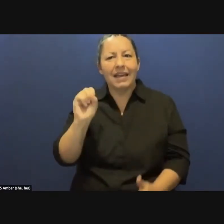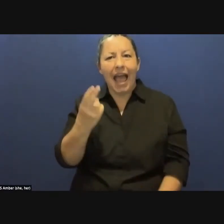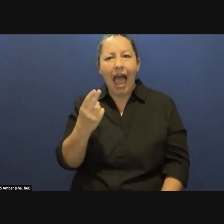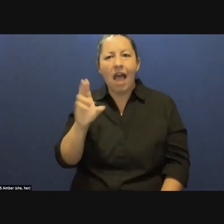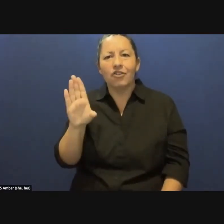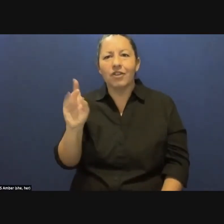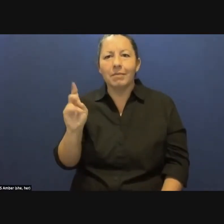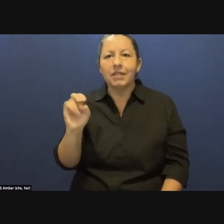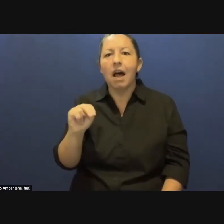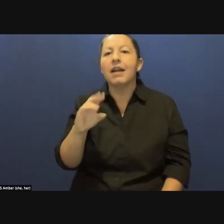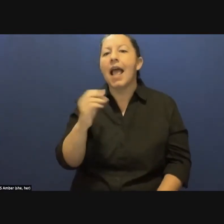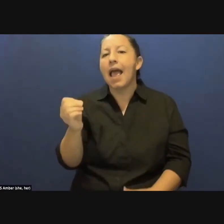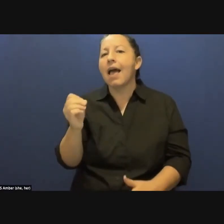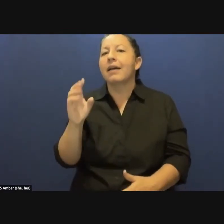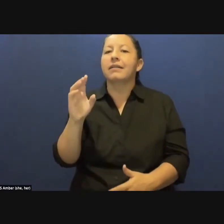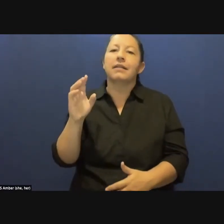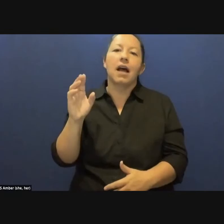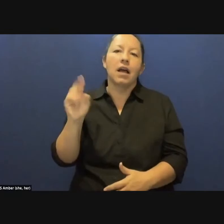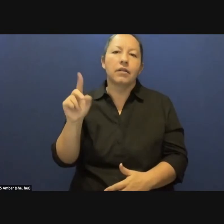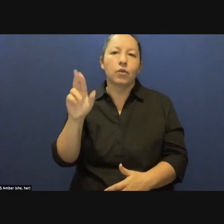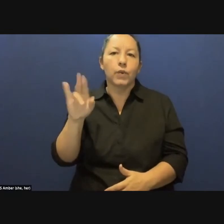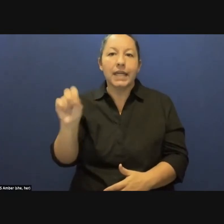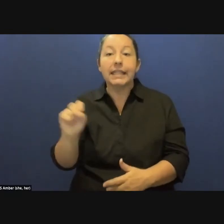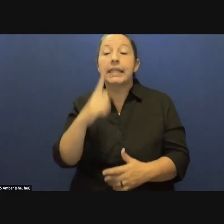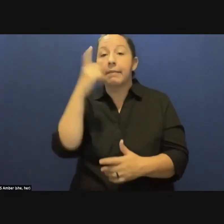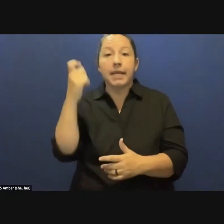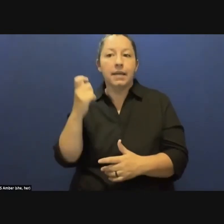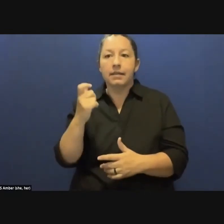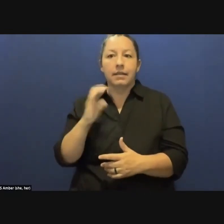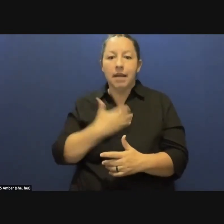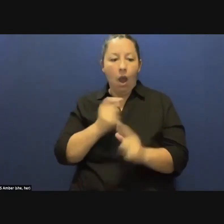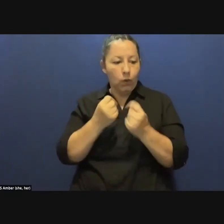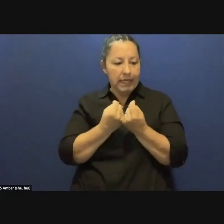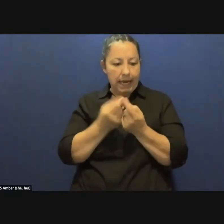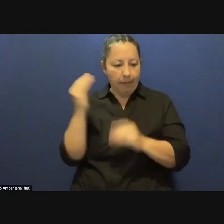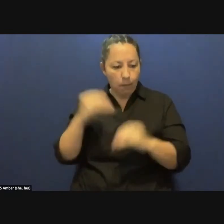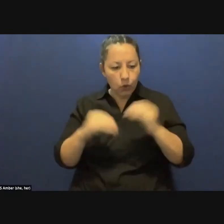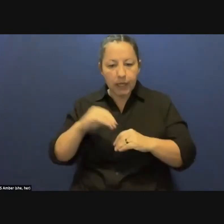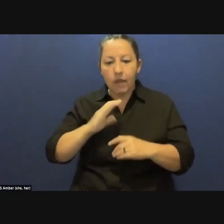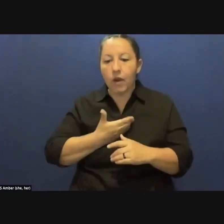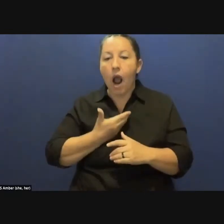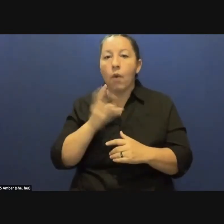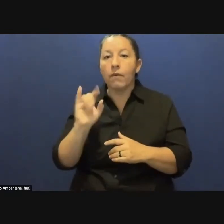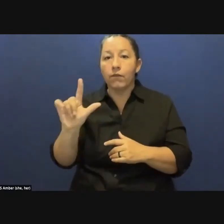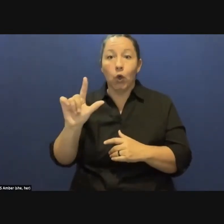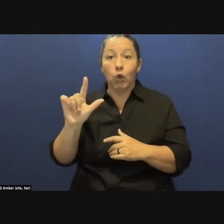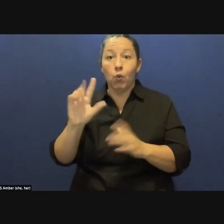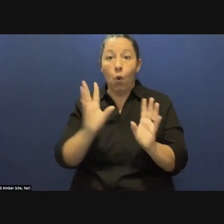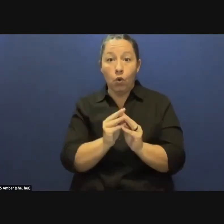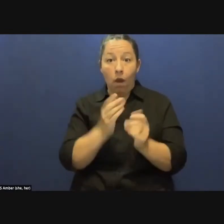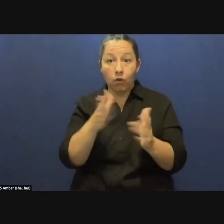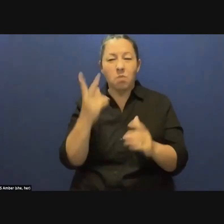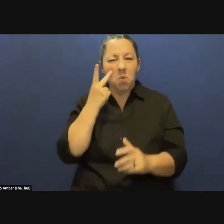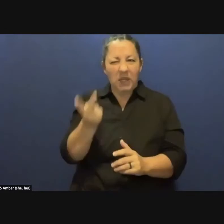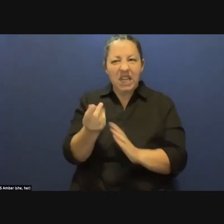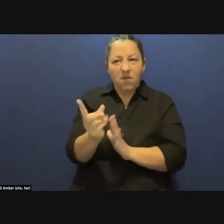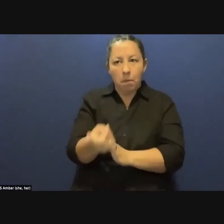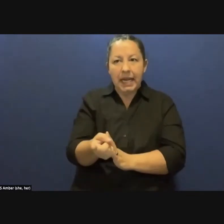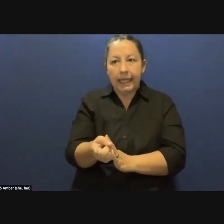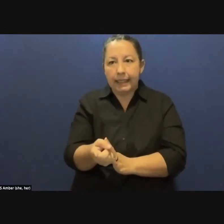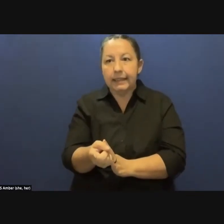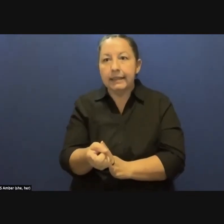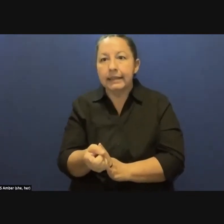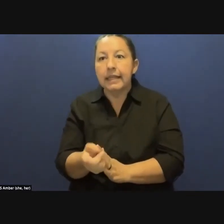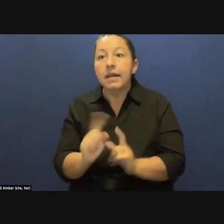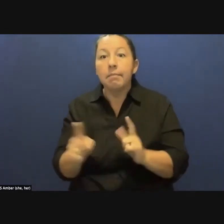Luis for our team who put together our virtual conference room that you guys will see here in just a few minutes.